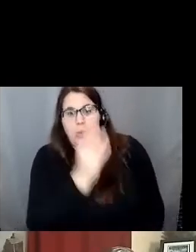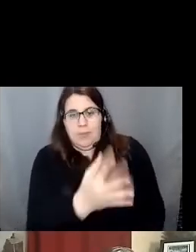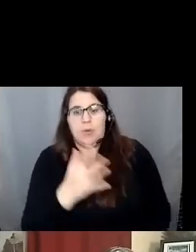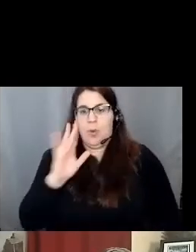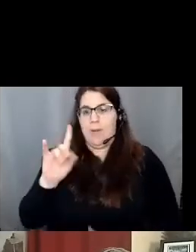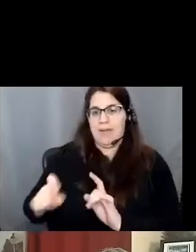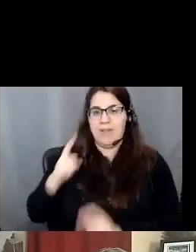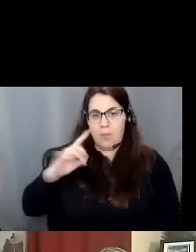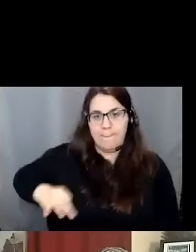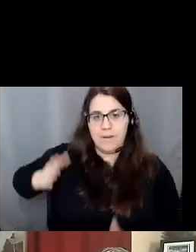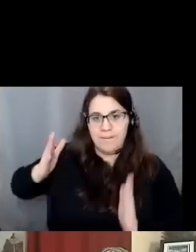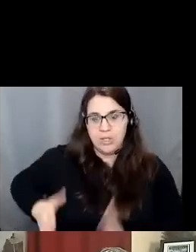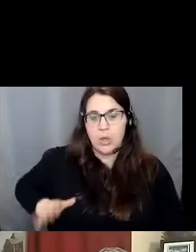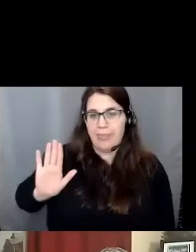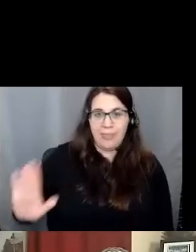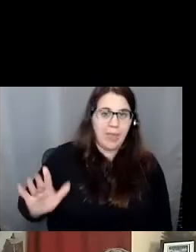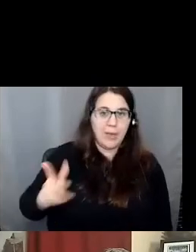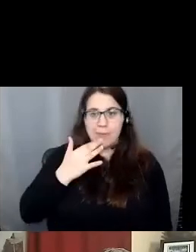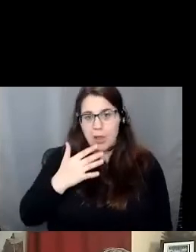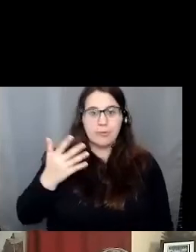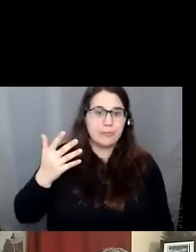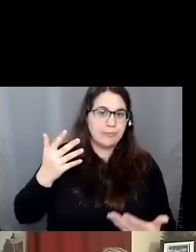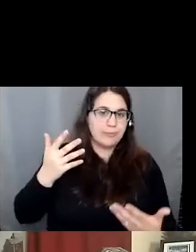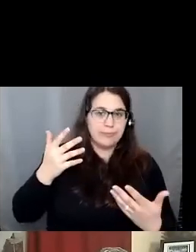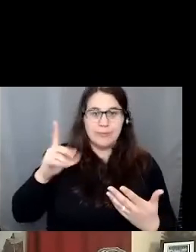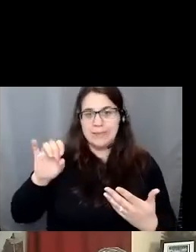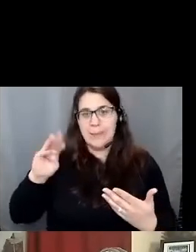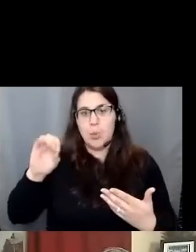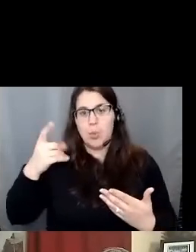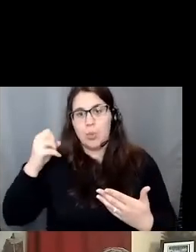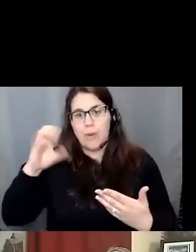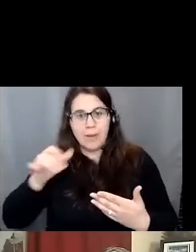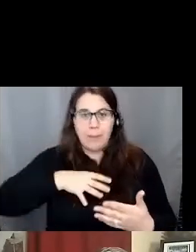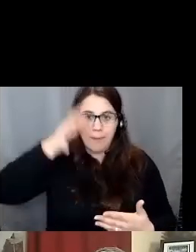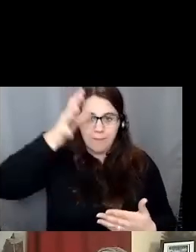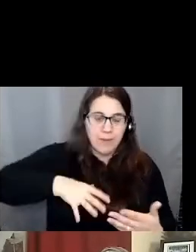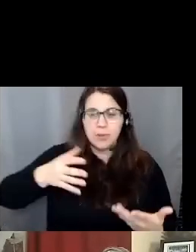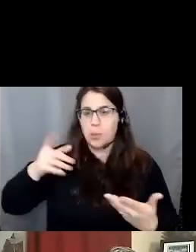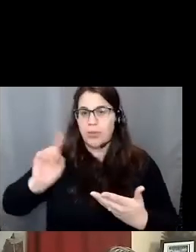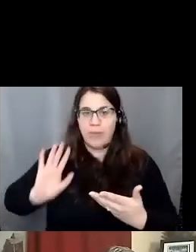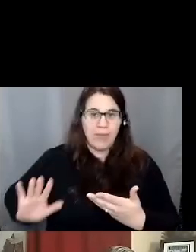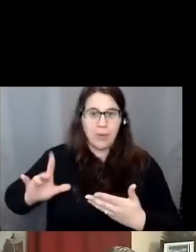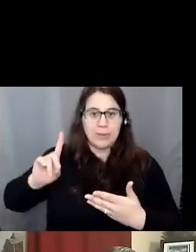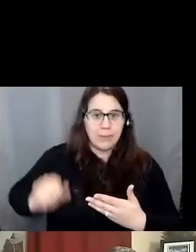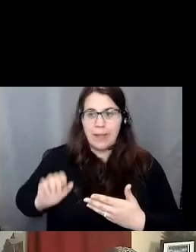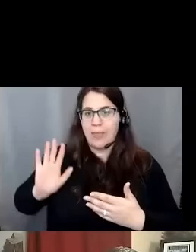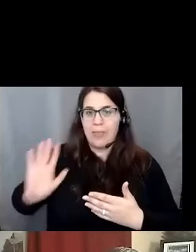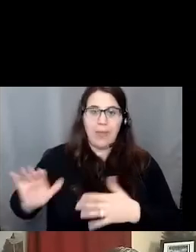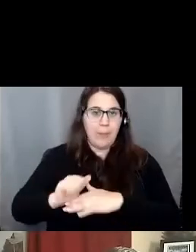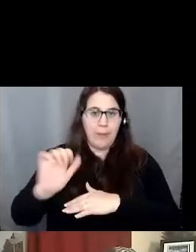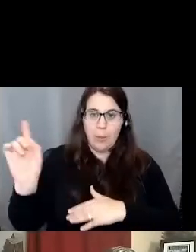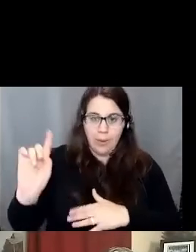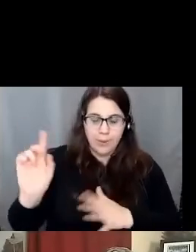information, disability status and qualifications, so forth, where you want things mailed, and then it will add them in.